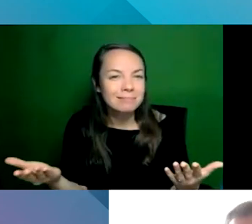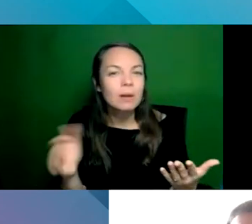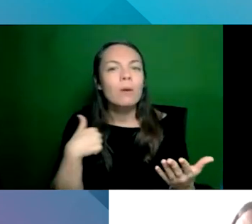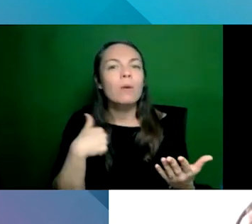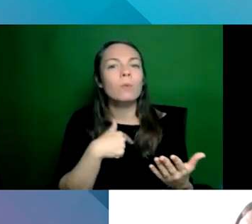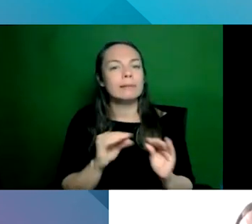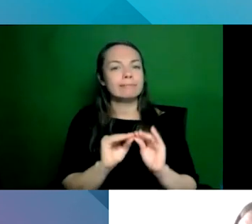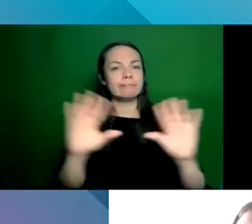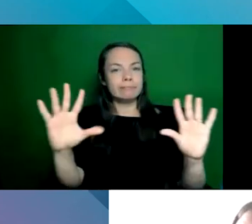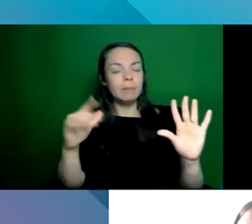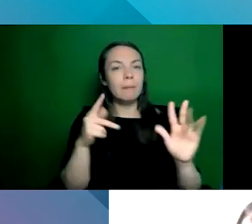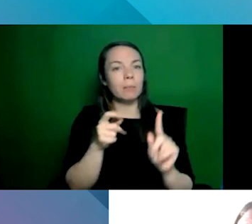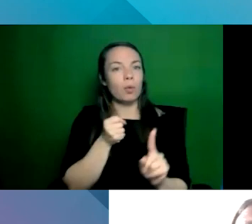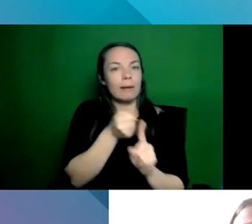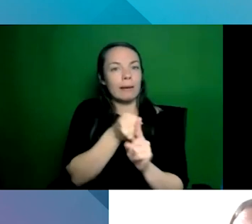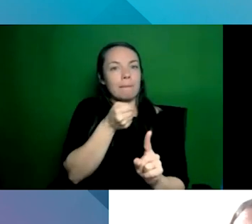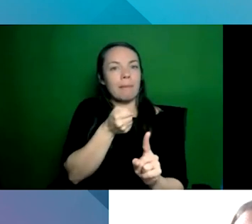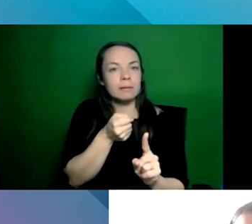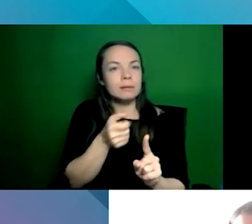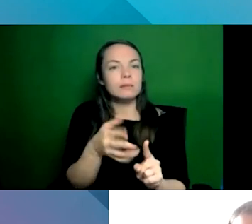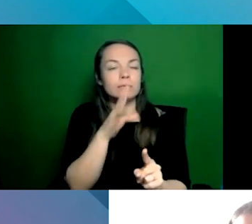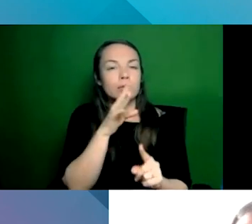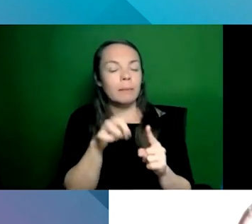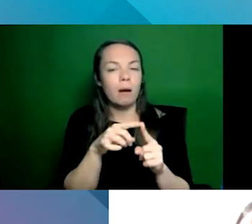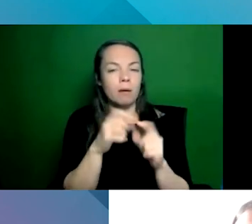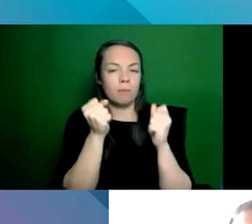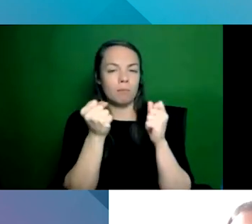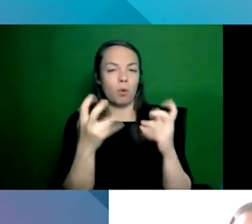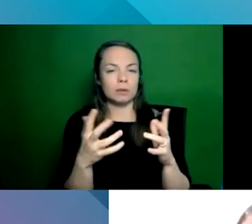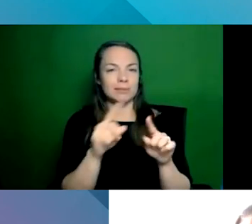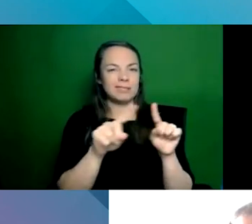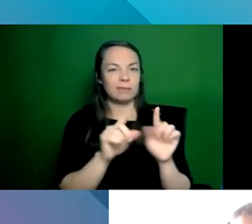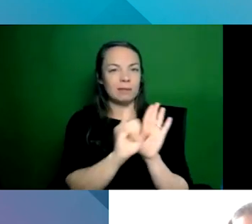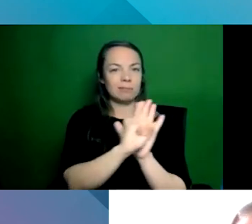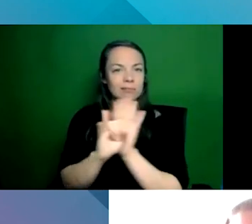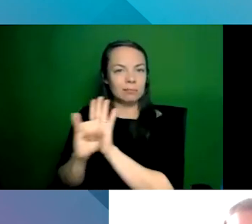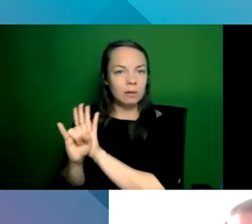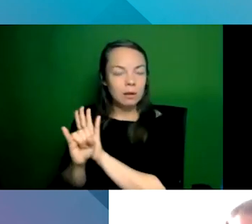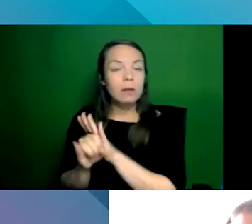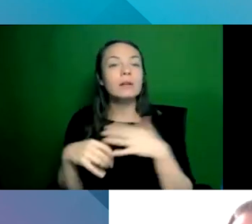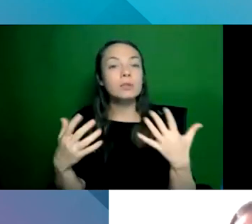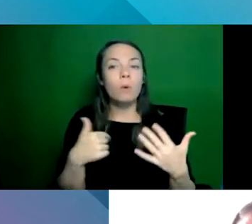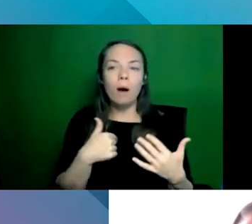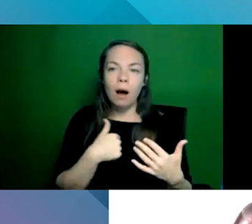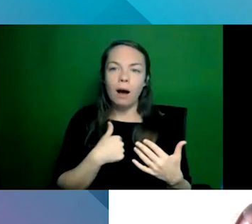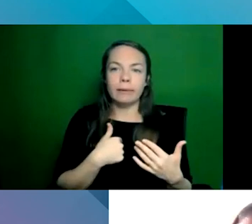are impacted by this, you know, because we talked about multiple identities in there, and I am a mad person, I'm a person with